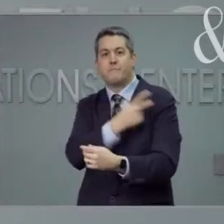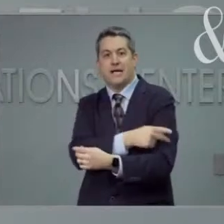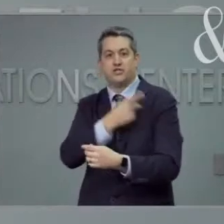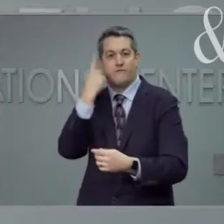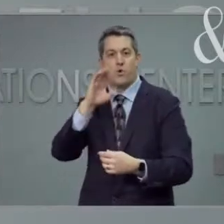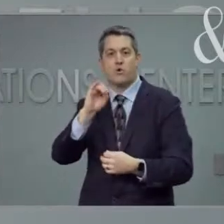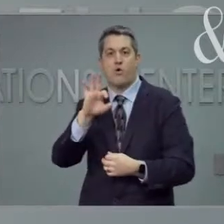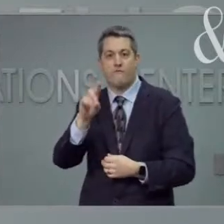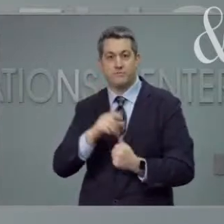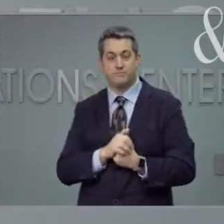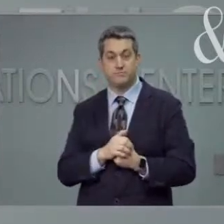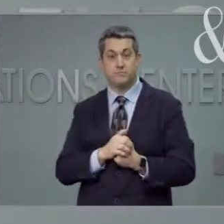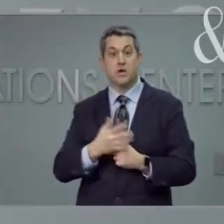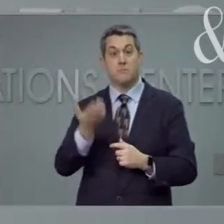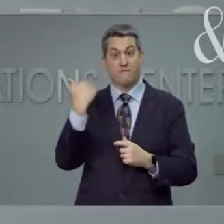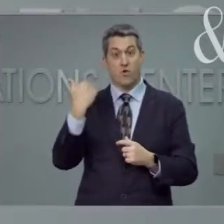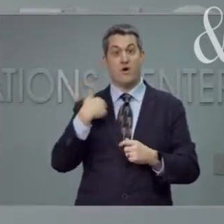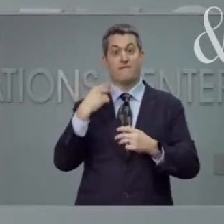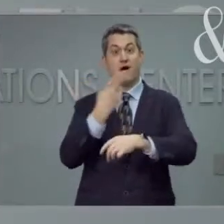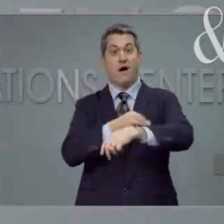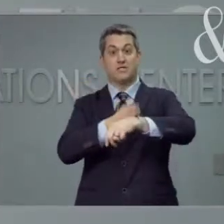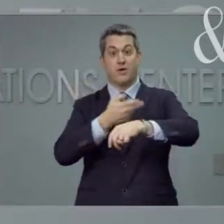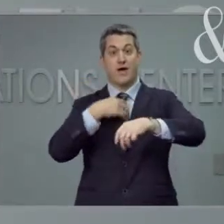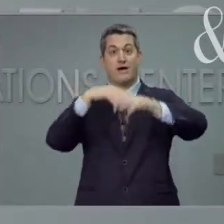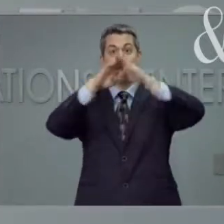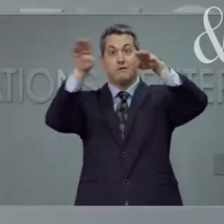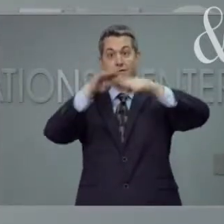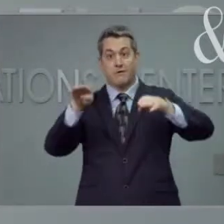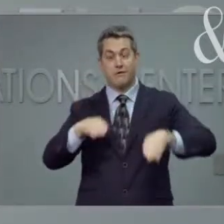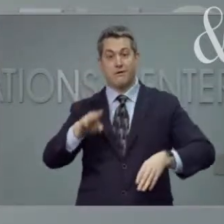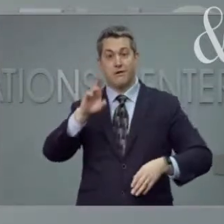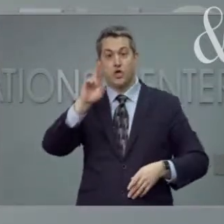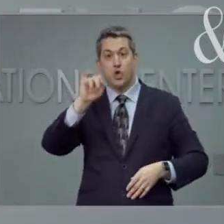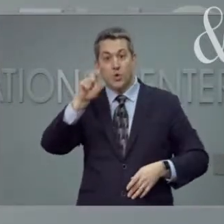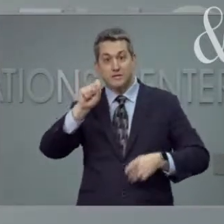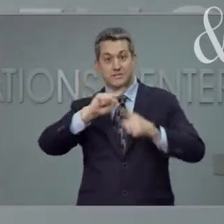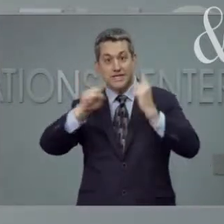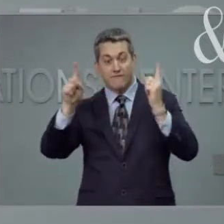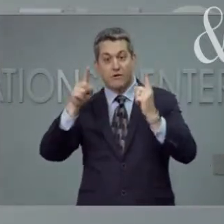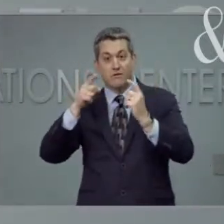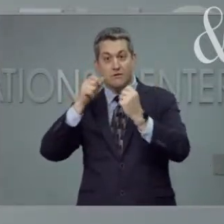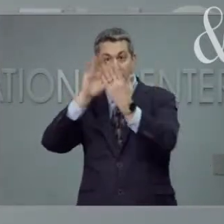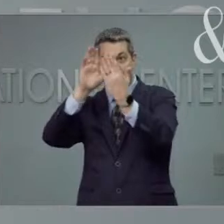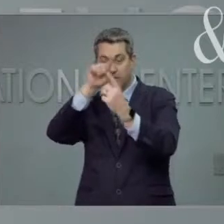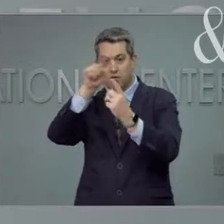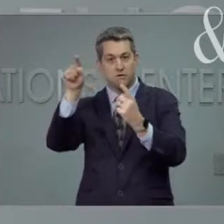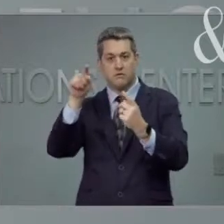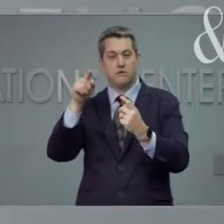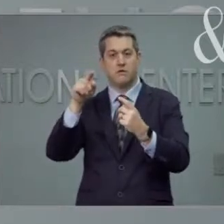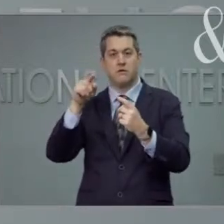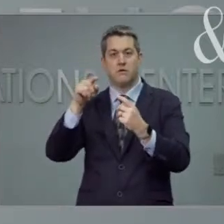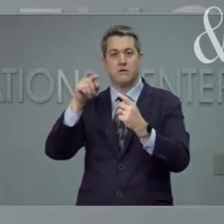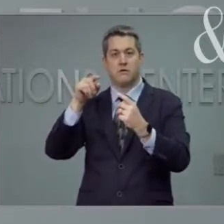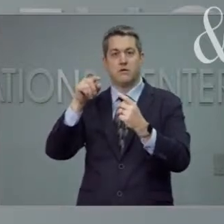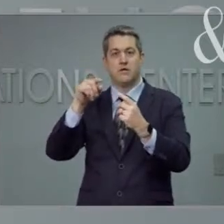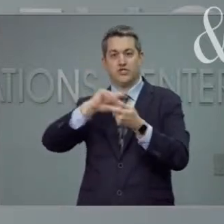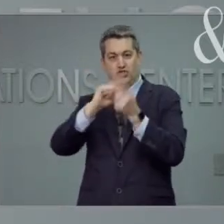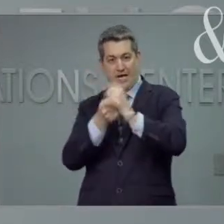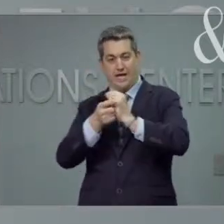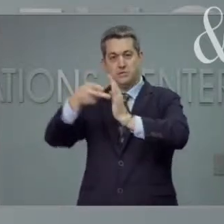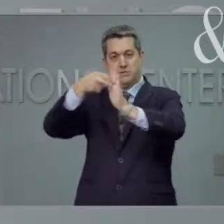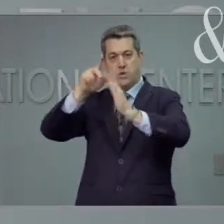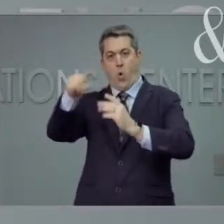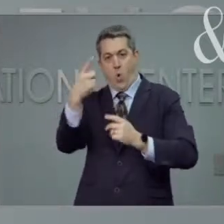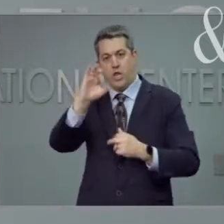that would have normally been for non-COVID patients and now taking on more COVID patients. They're seeing their ICUs need to expand into other areas of